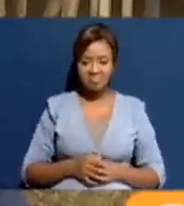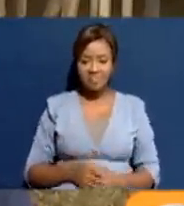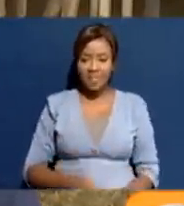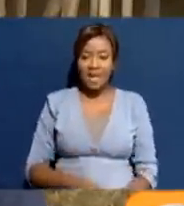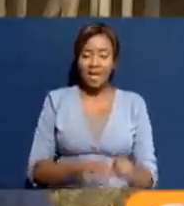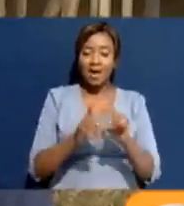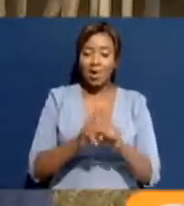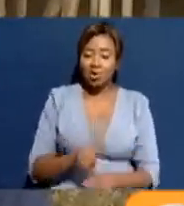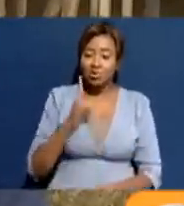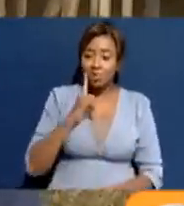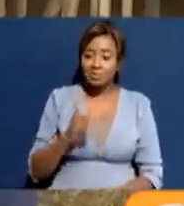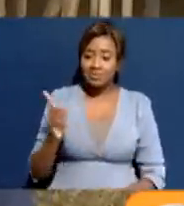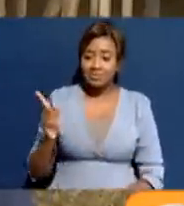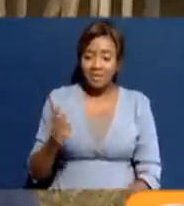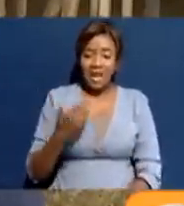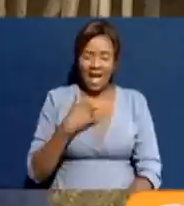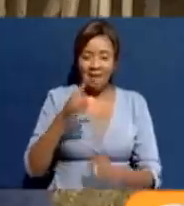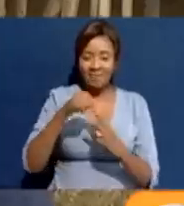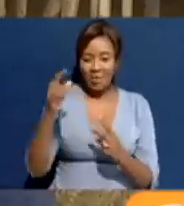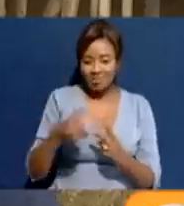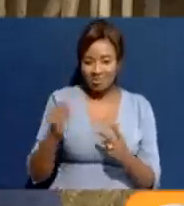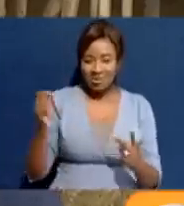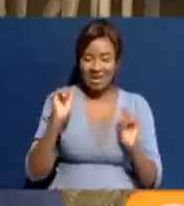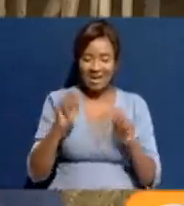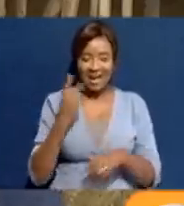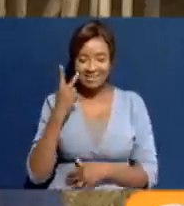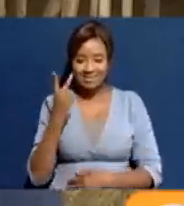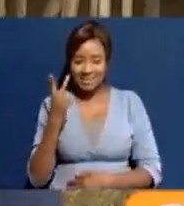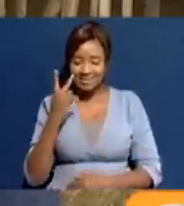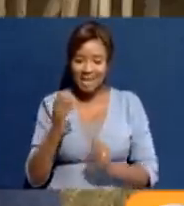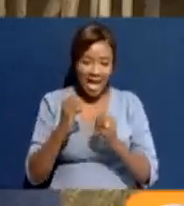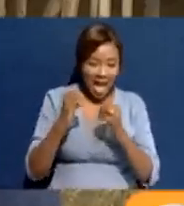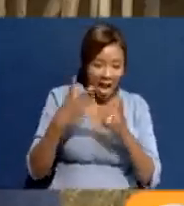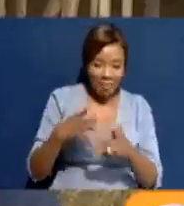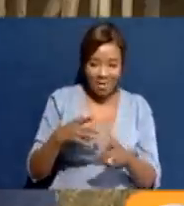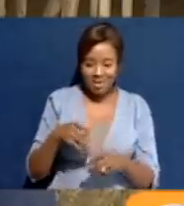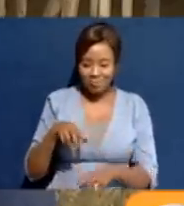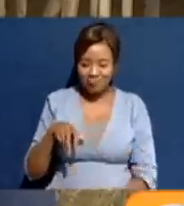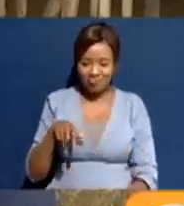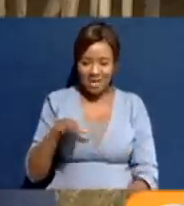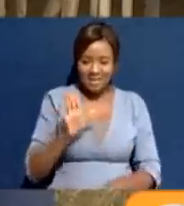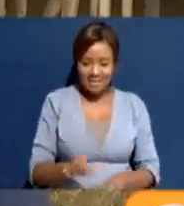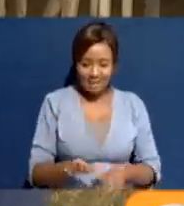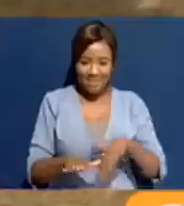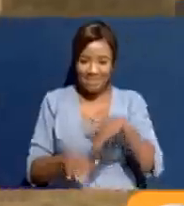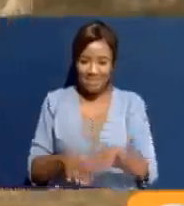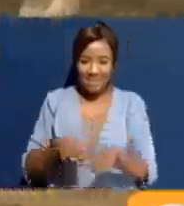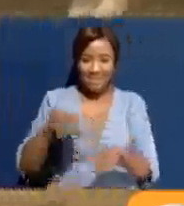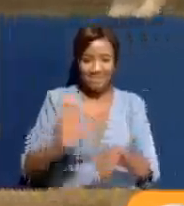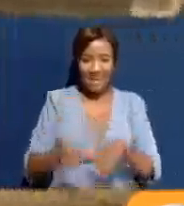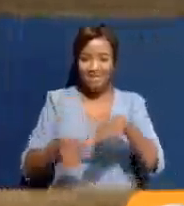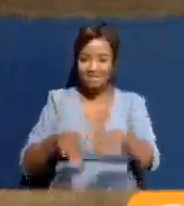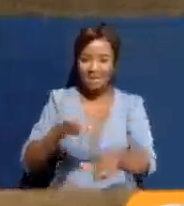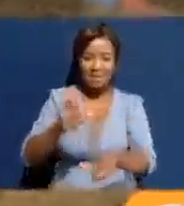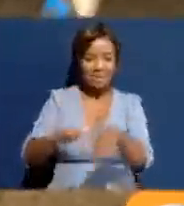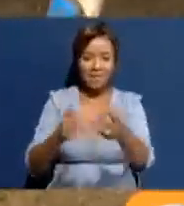option to check how many steps the cow making every day.